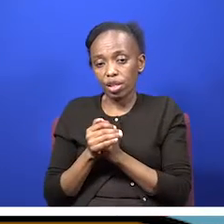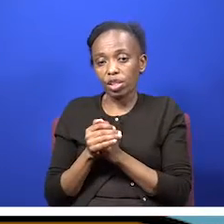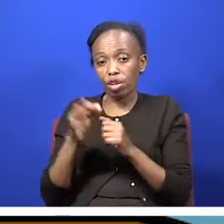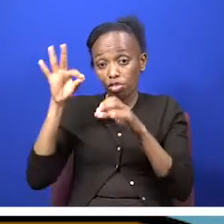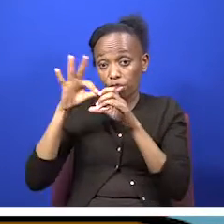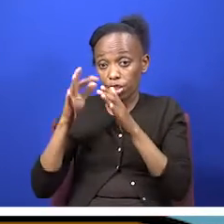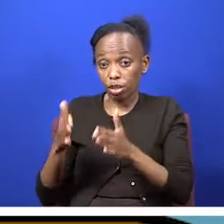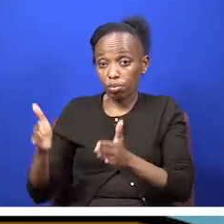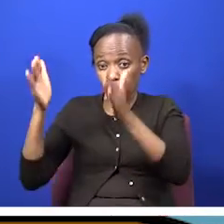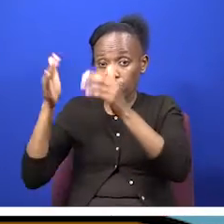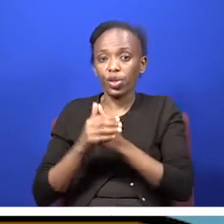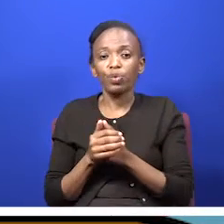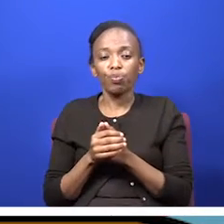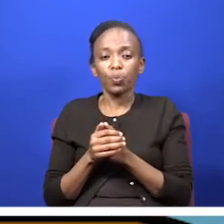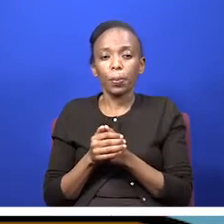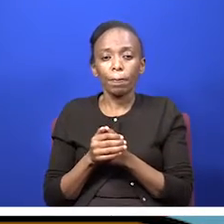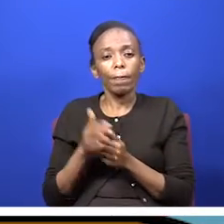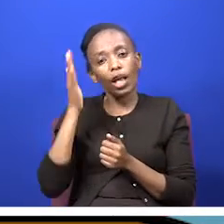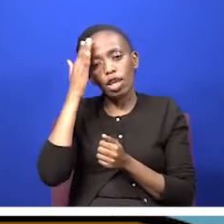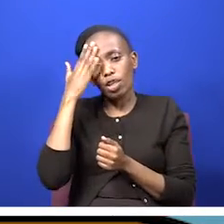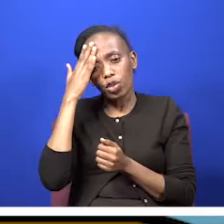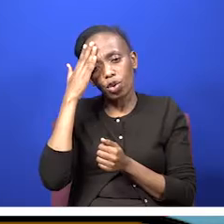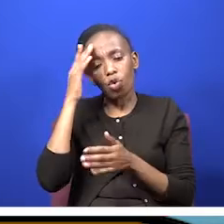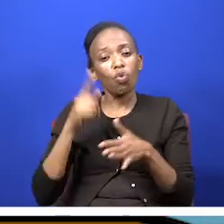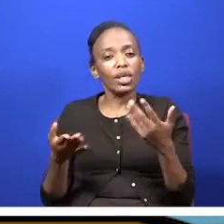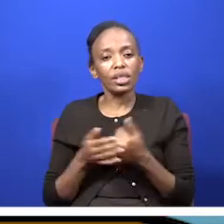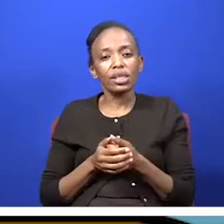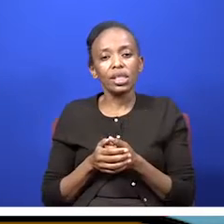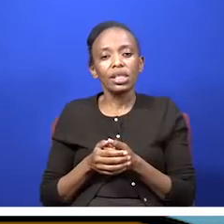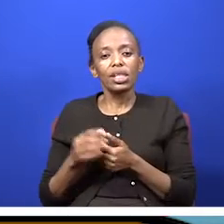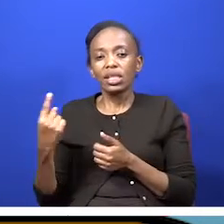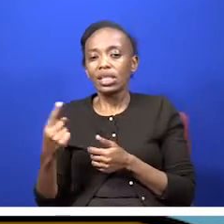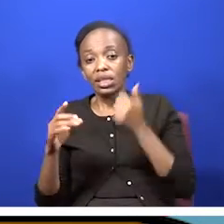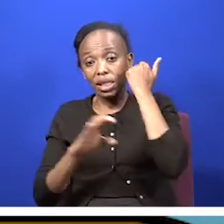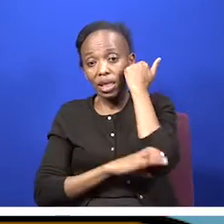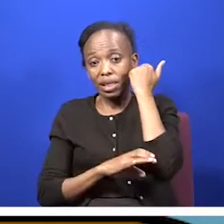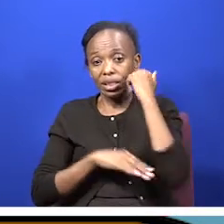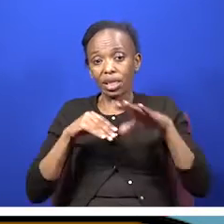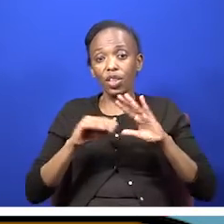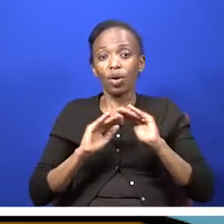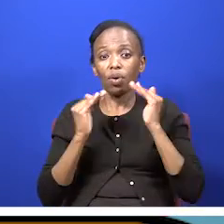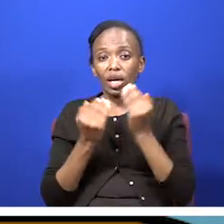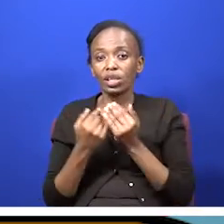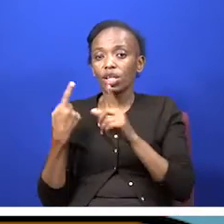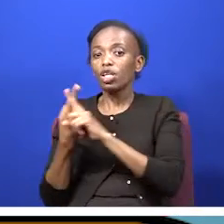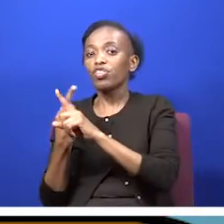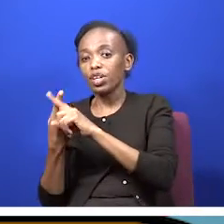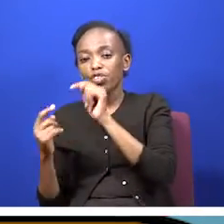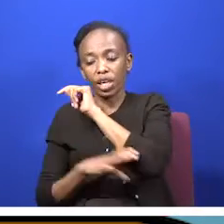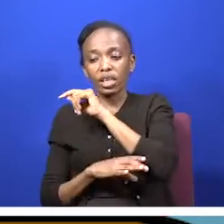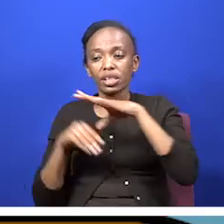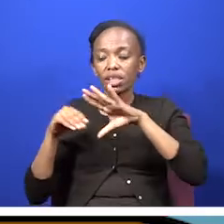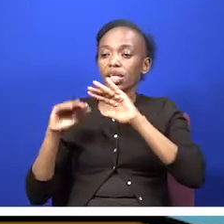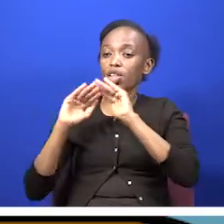is a voting booth. And do you know what? Mm-hmm. Every country in the world, every